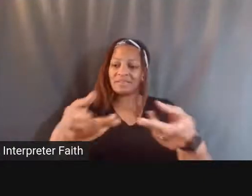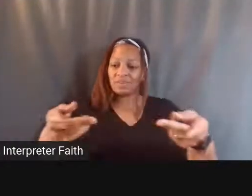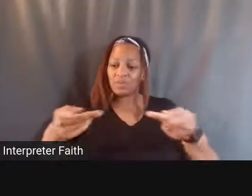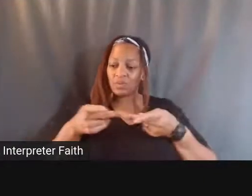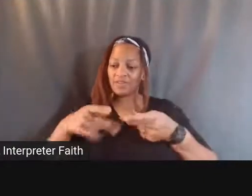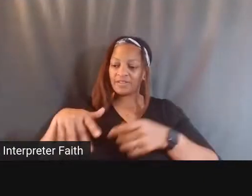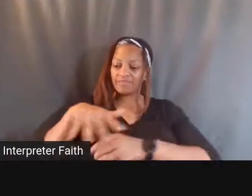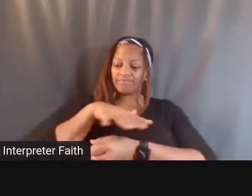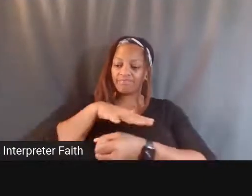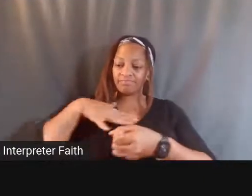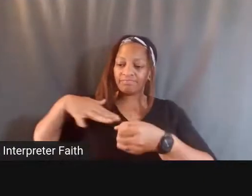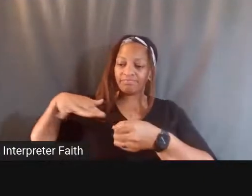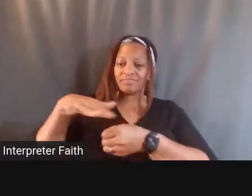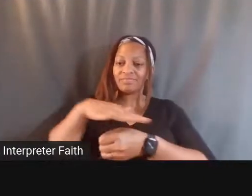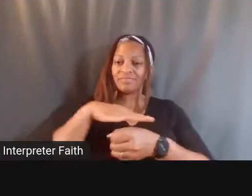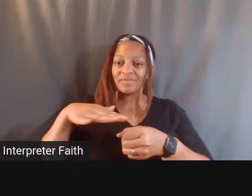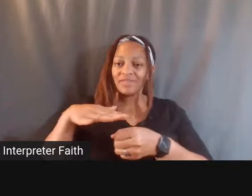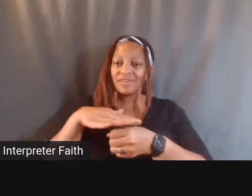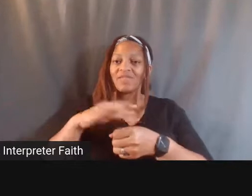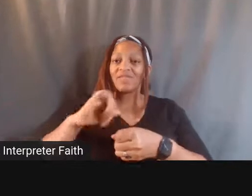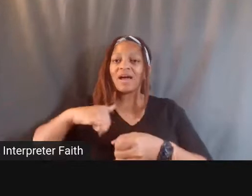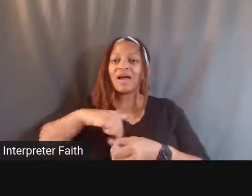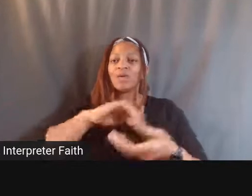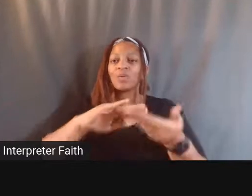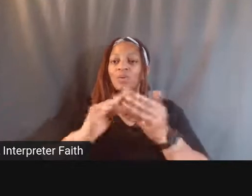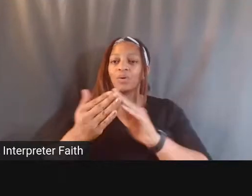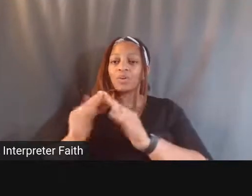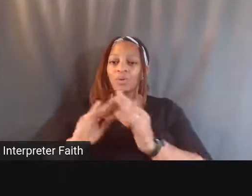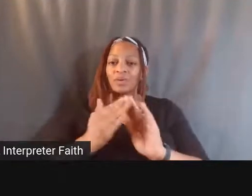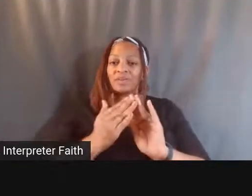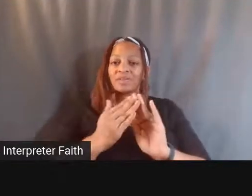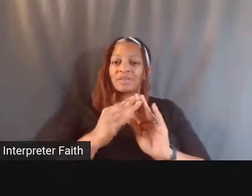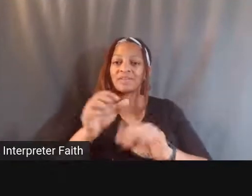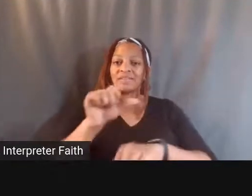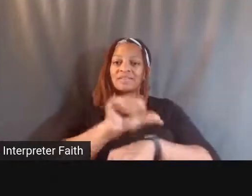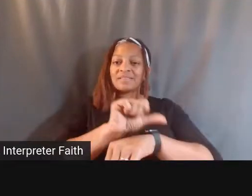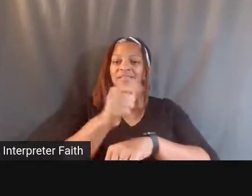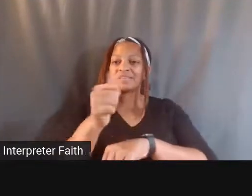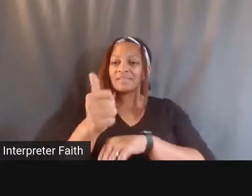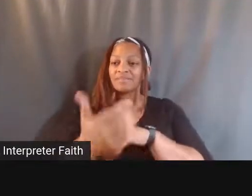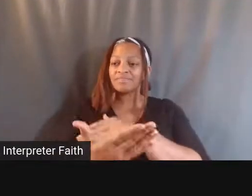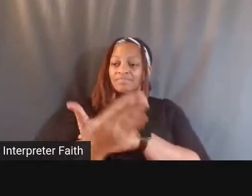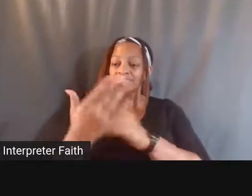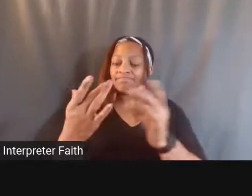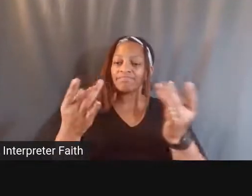for Spiritual Living Greater Baltimore community, for this 10 a.m. meditation. We give thanks